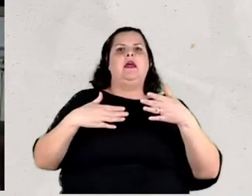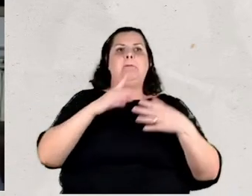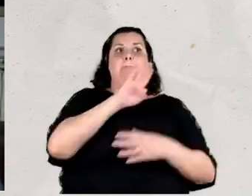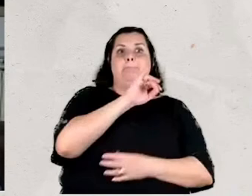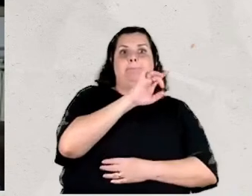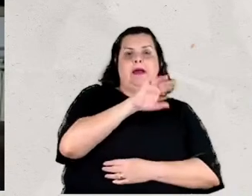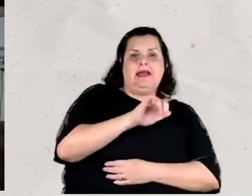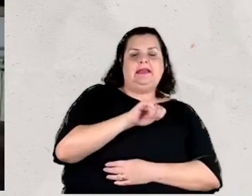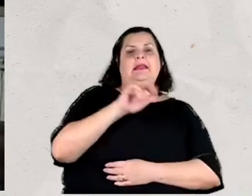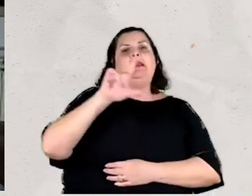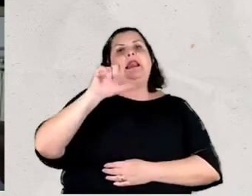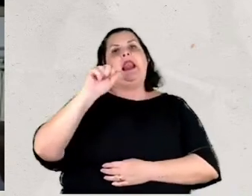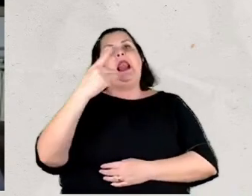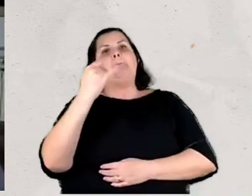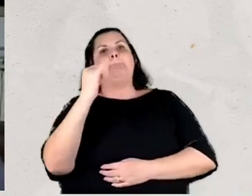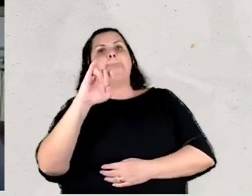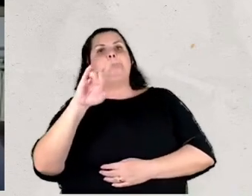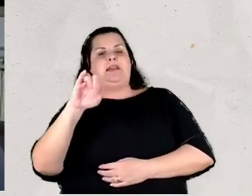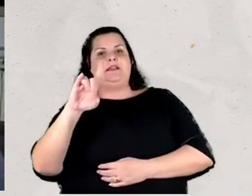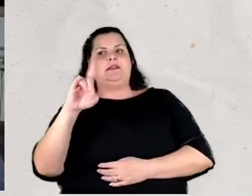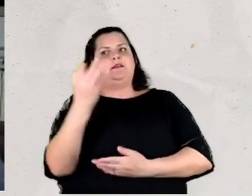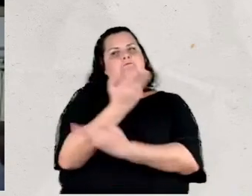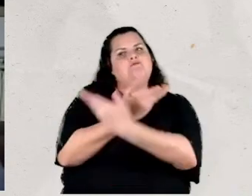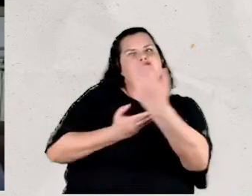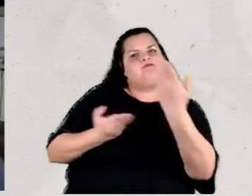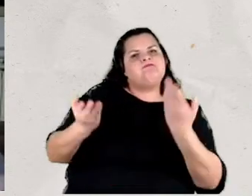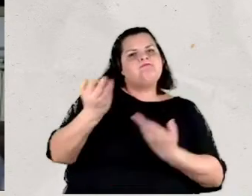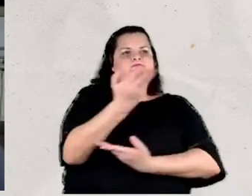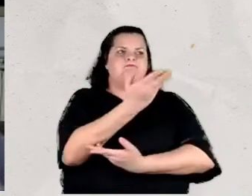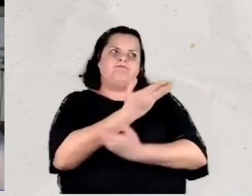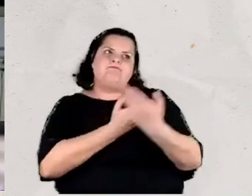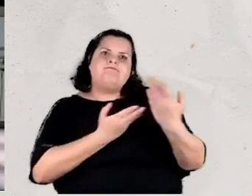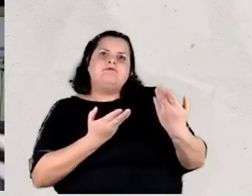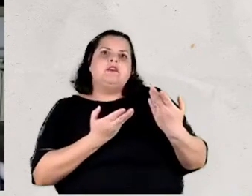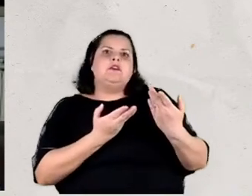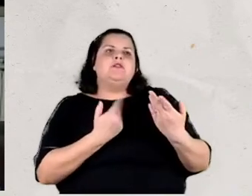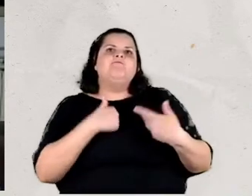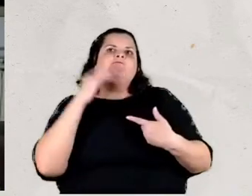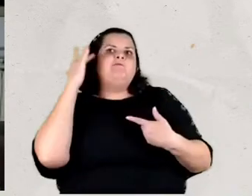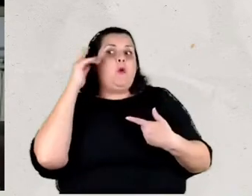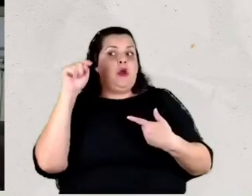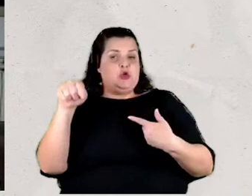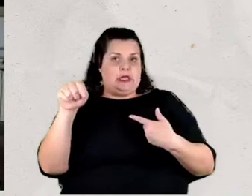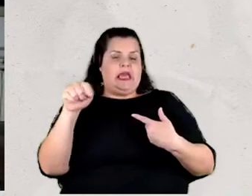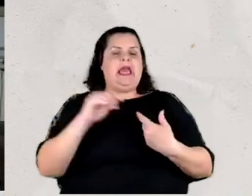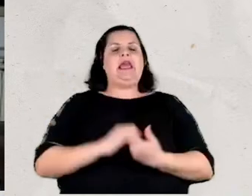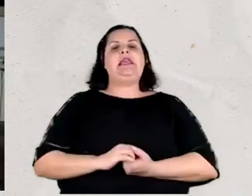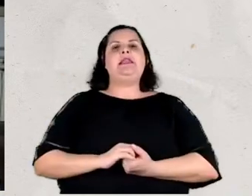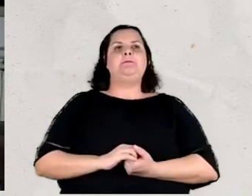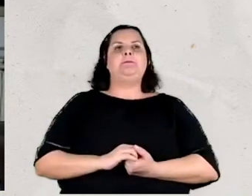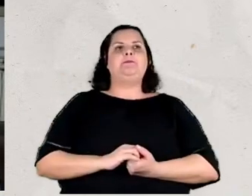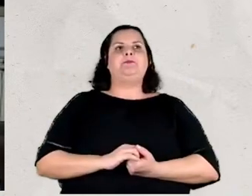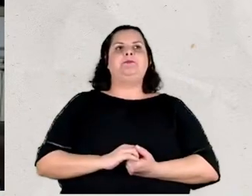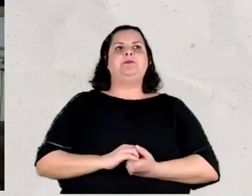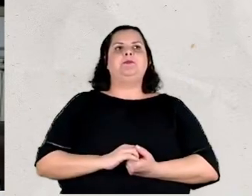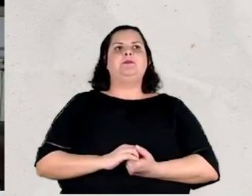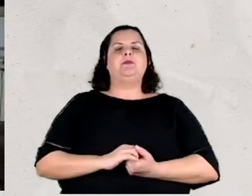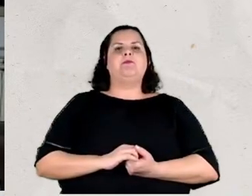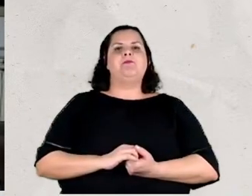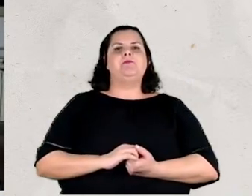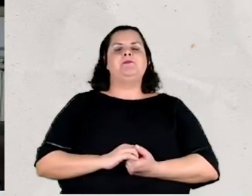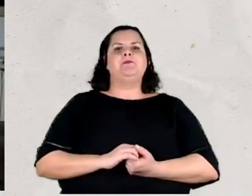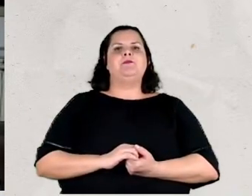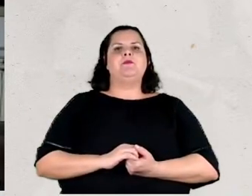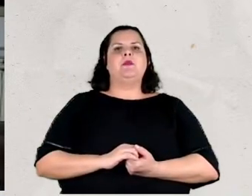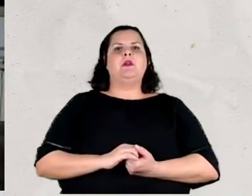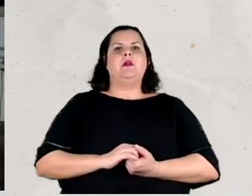I think Lapid has grown in his public stature in Israel, and